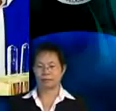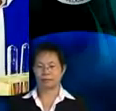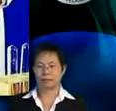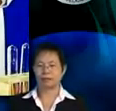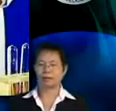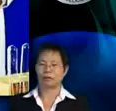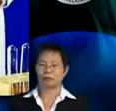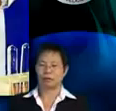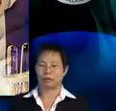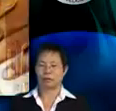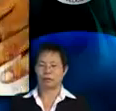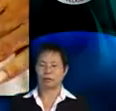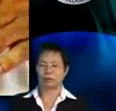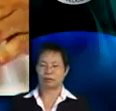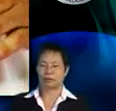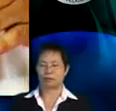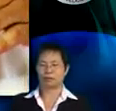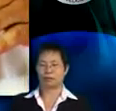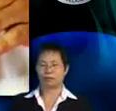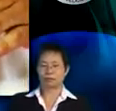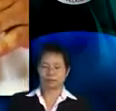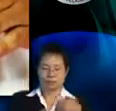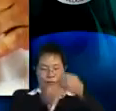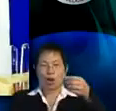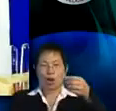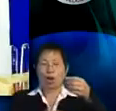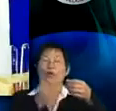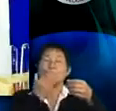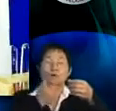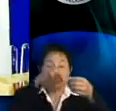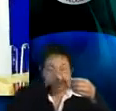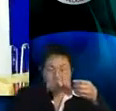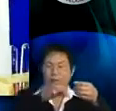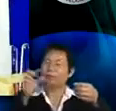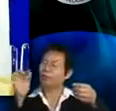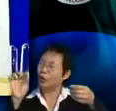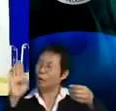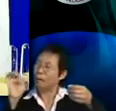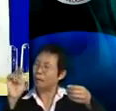Put a few drops of Benedict solution to some glucose solution.